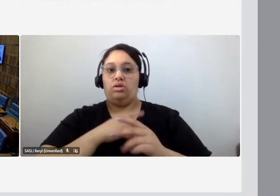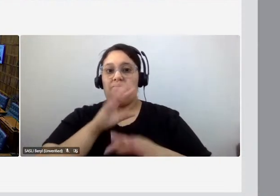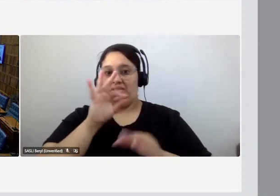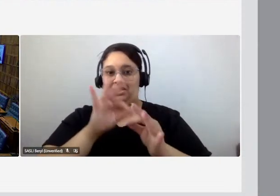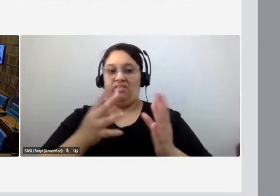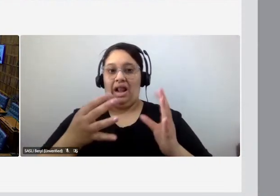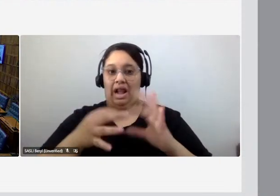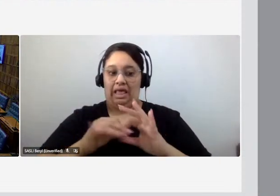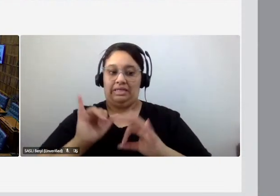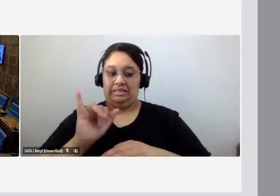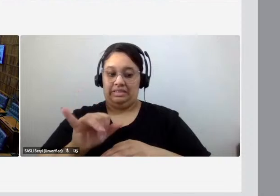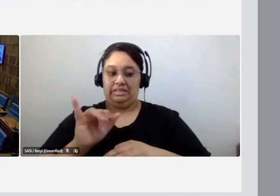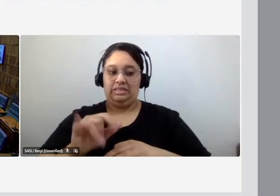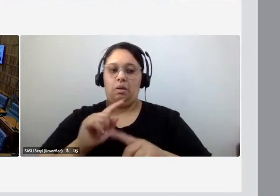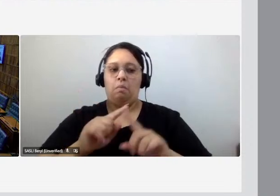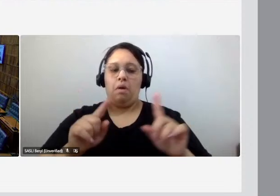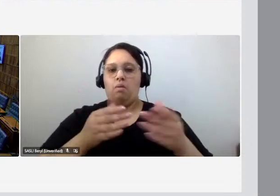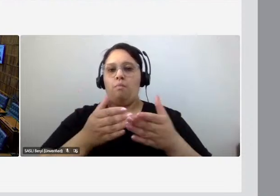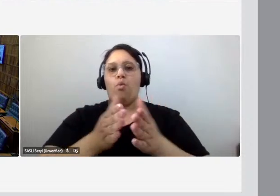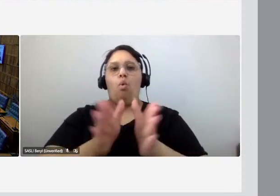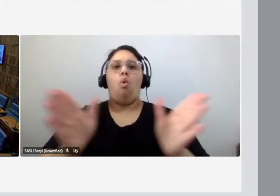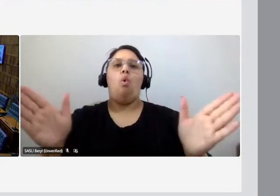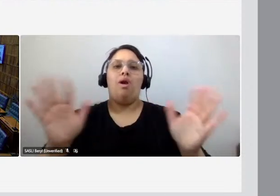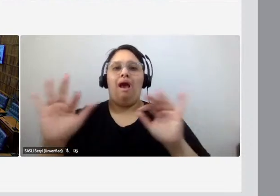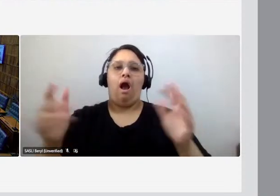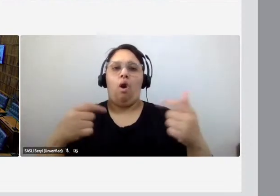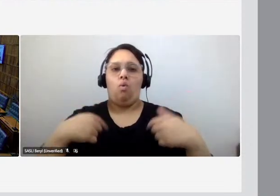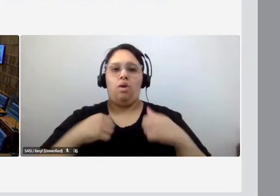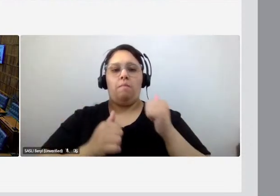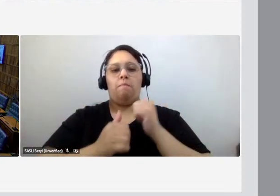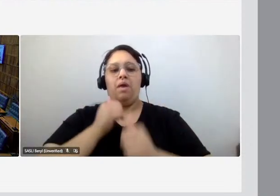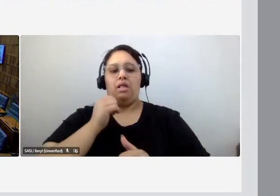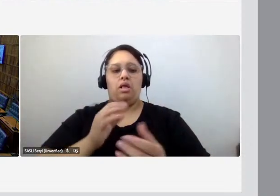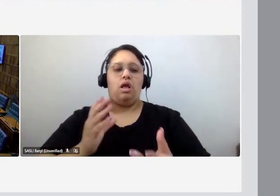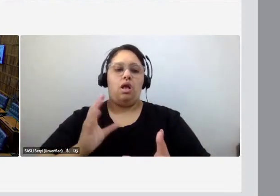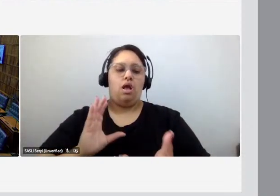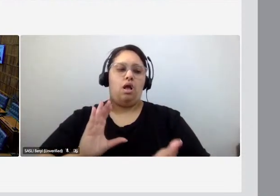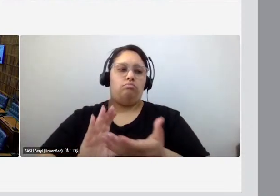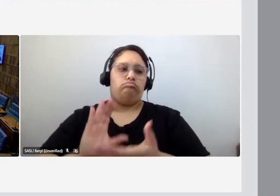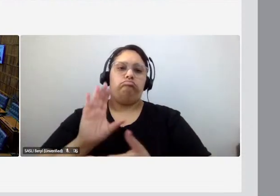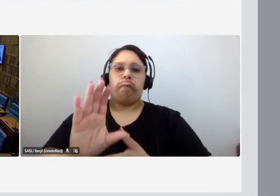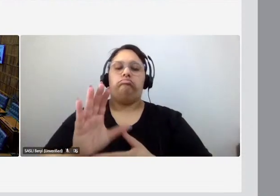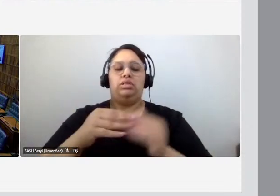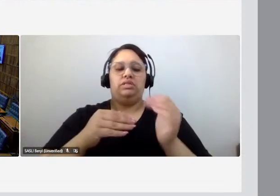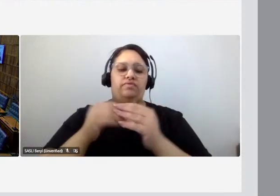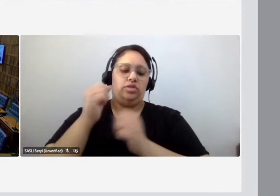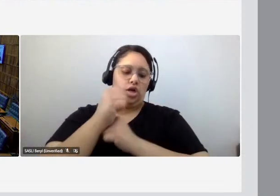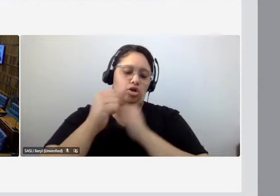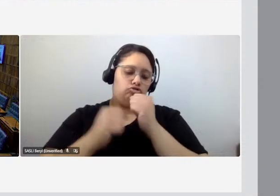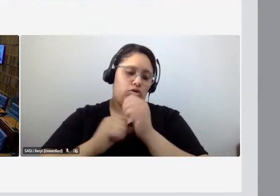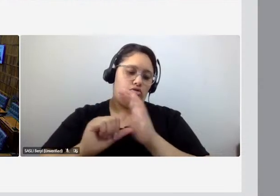at that facility, but more broader, how we have better input into the municipal infrastructure grant. Thanks.